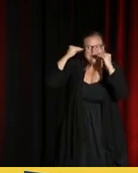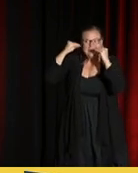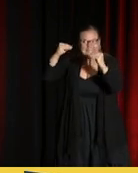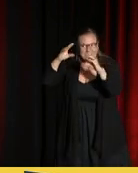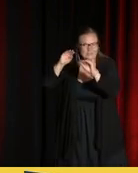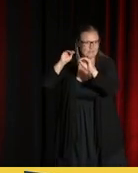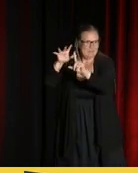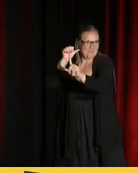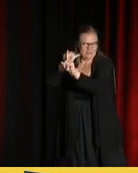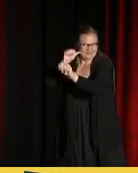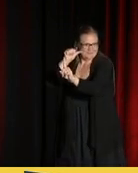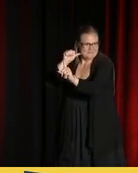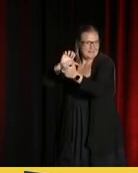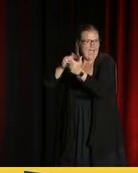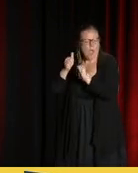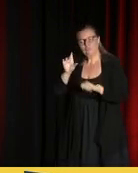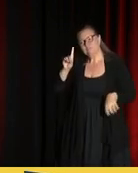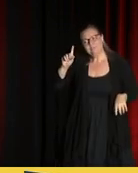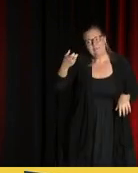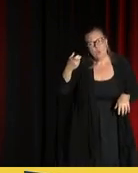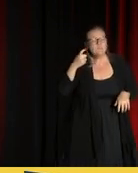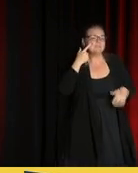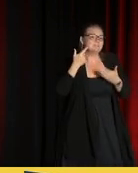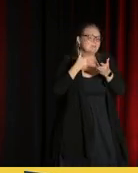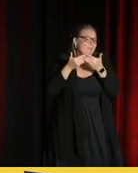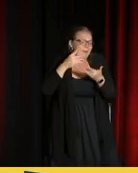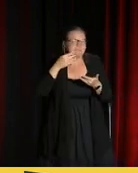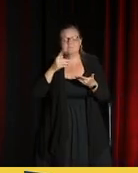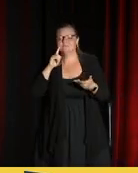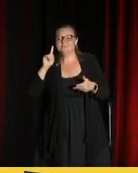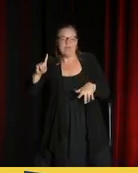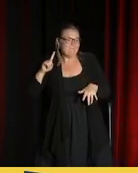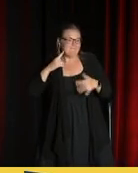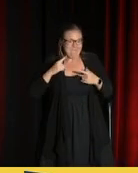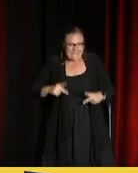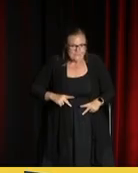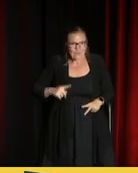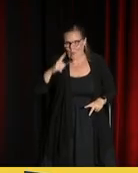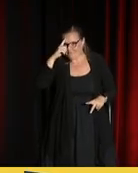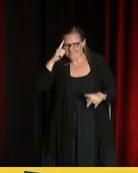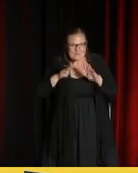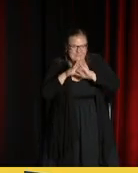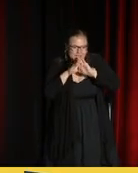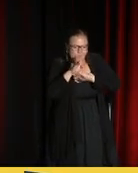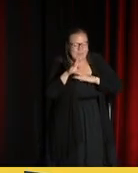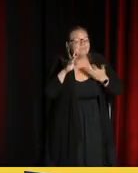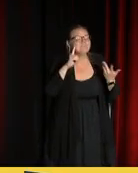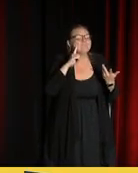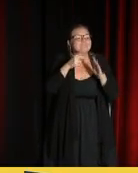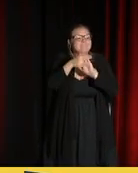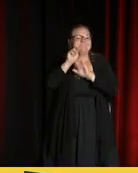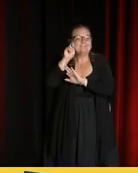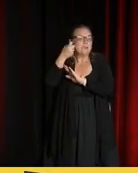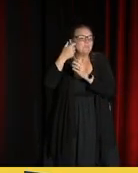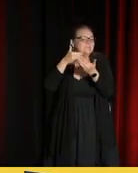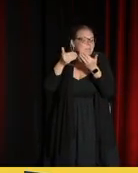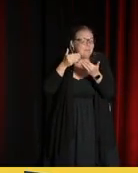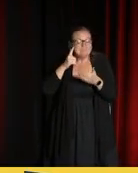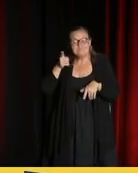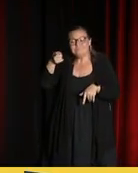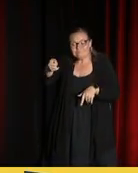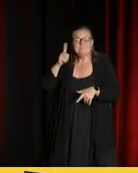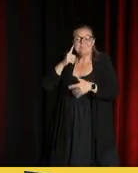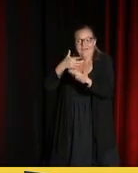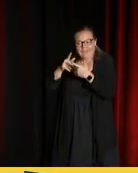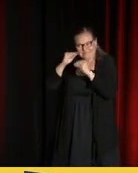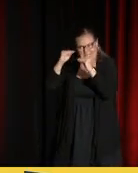tricks based on a diagnosis, a physical and intellectual, developmental, or psychosocial diagnosis, and that's a therapeutic